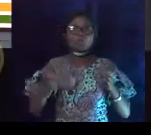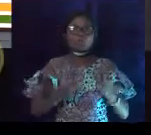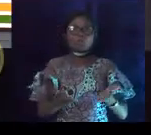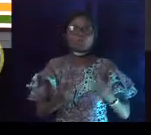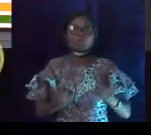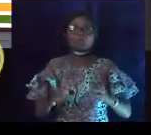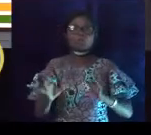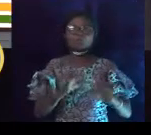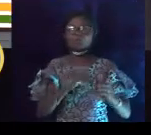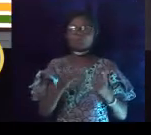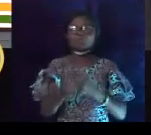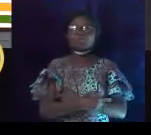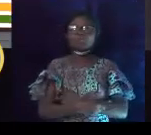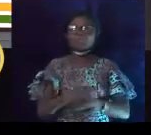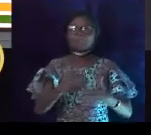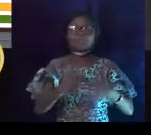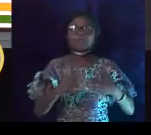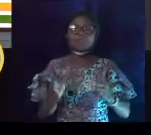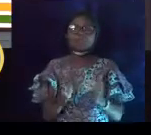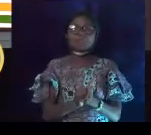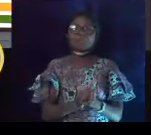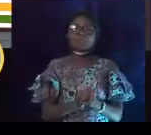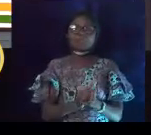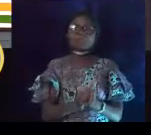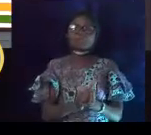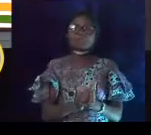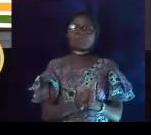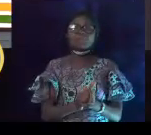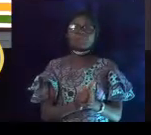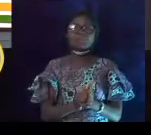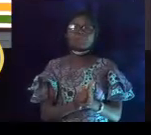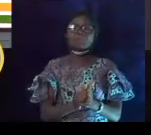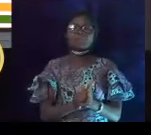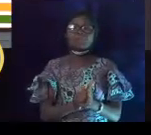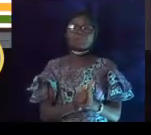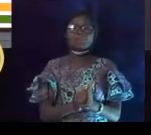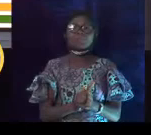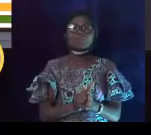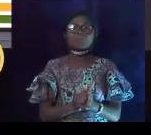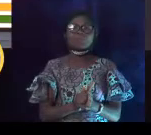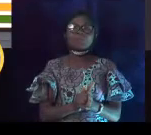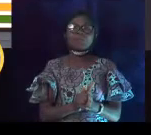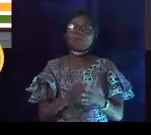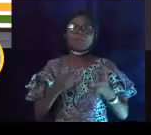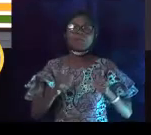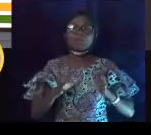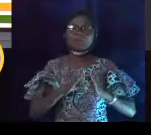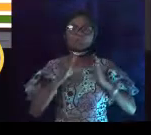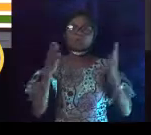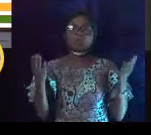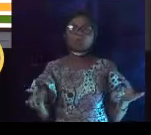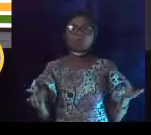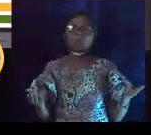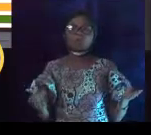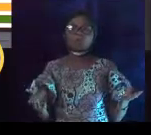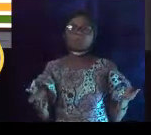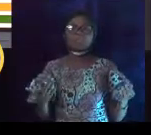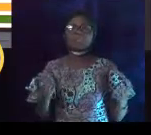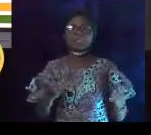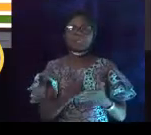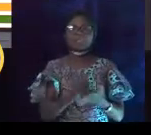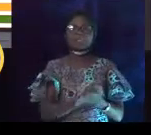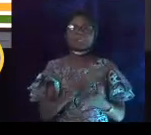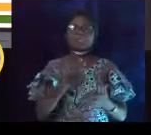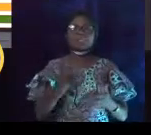subject we want to treat today. Before we go into today's topic, let's open the lesson